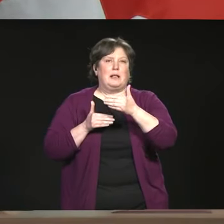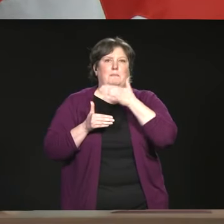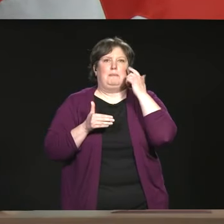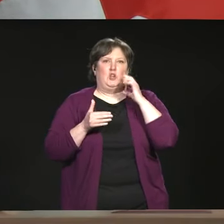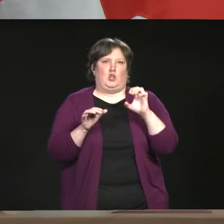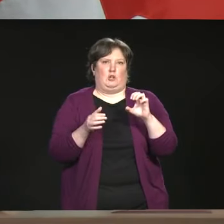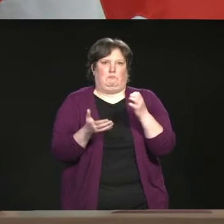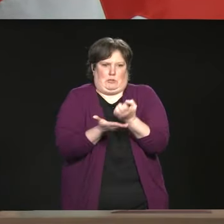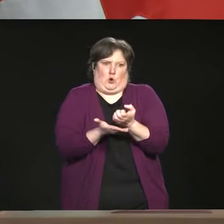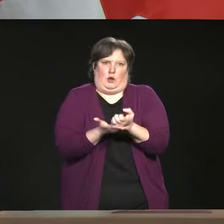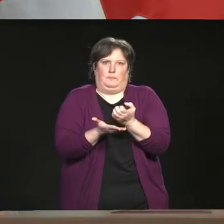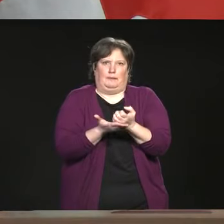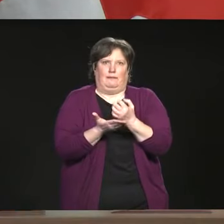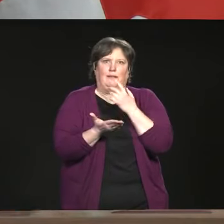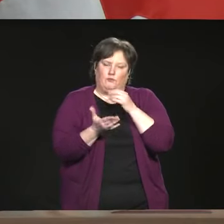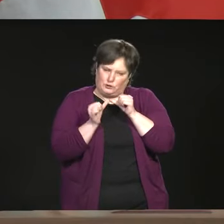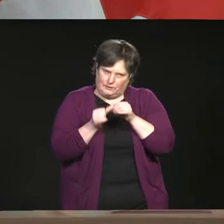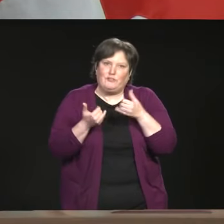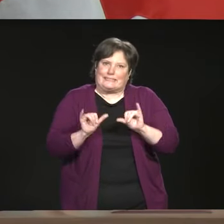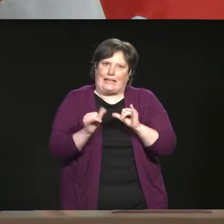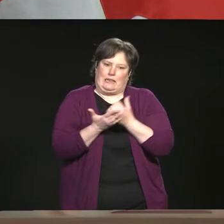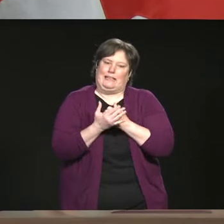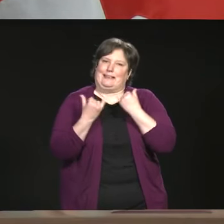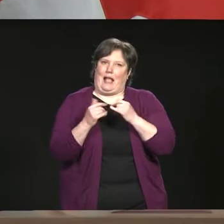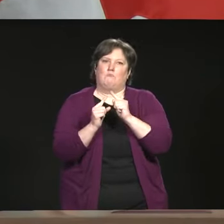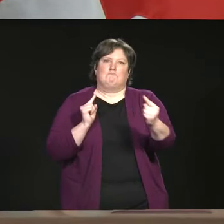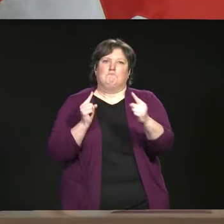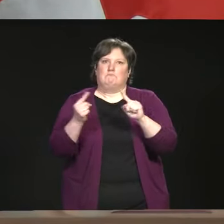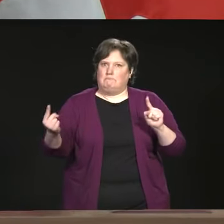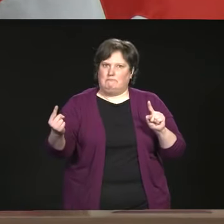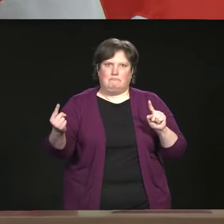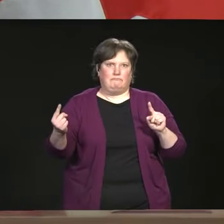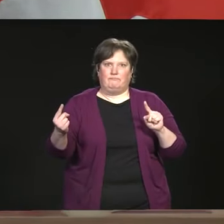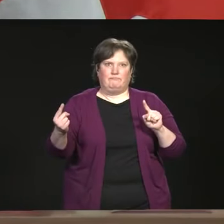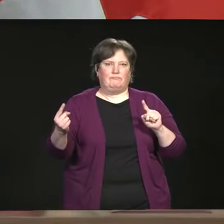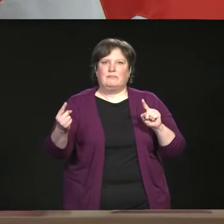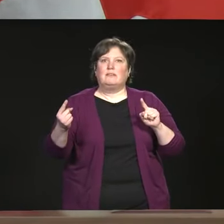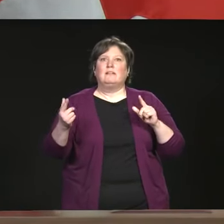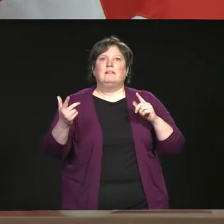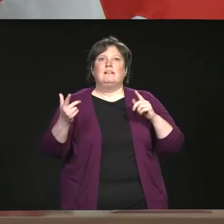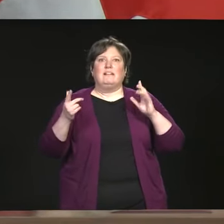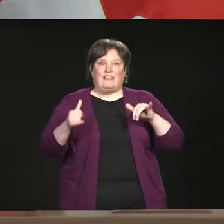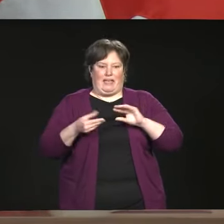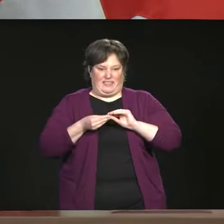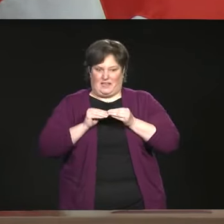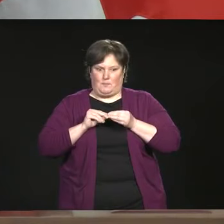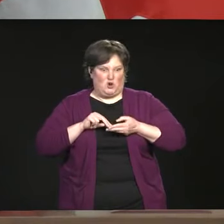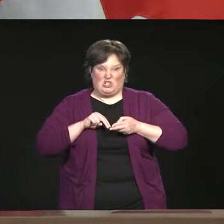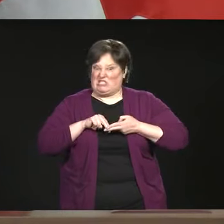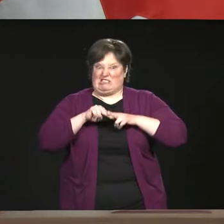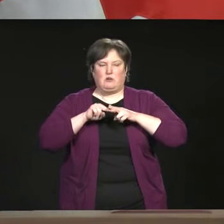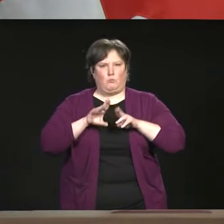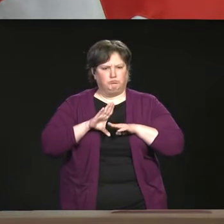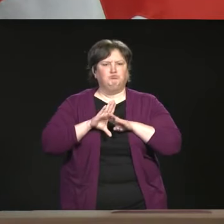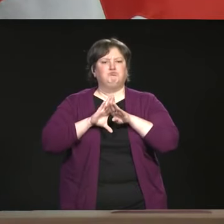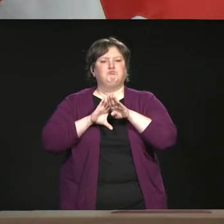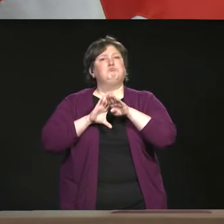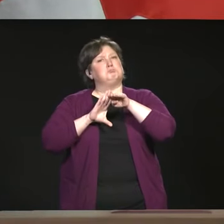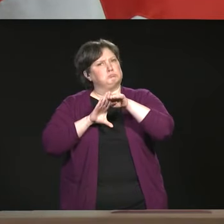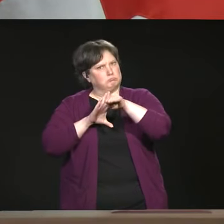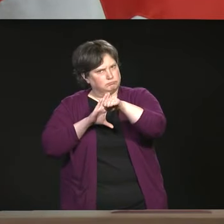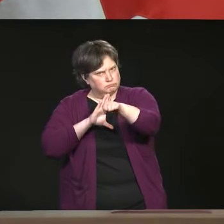distancing now, to flatten the curve, and to be able to get out of this. In terms